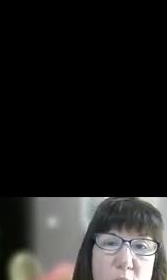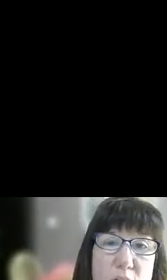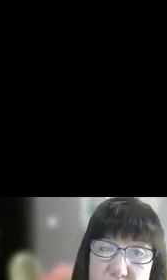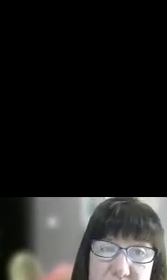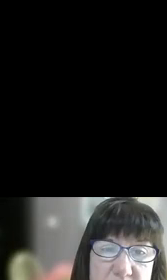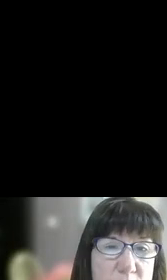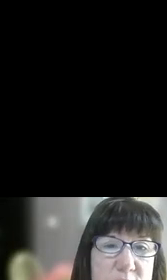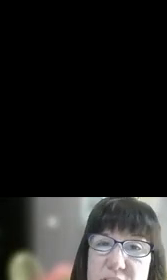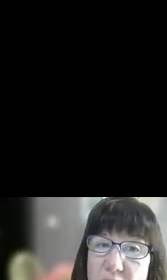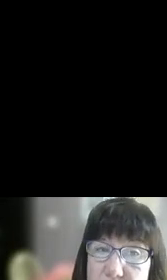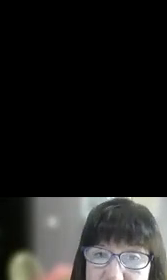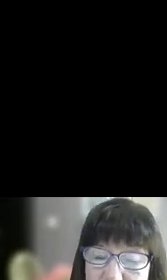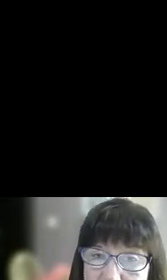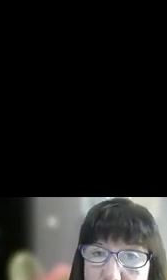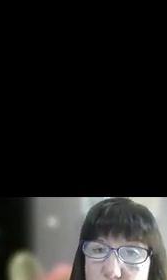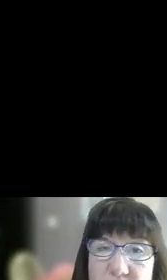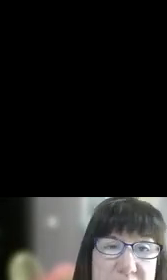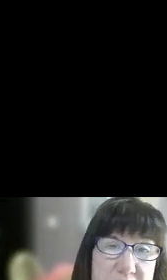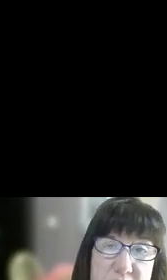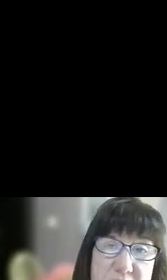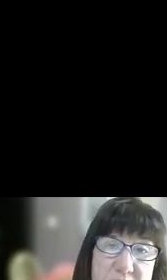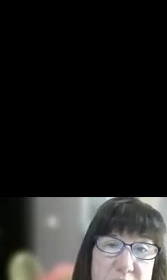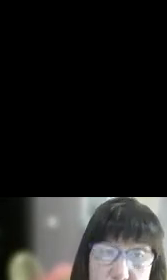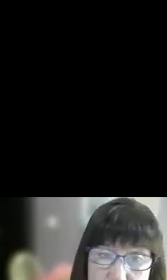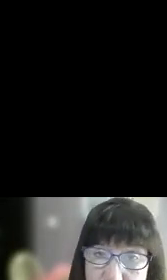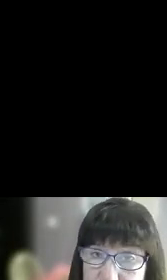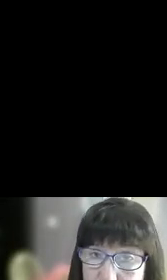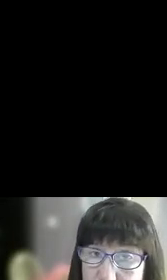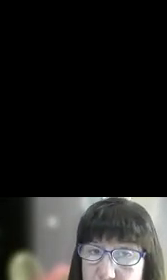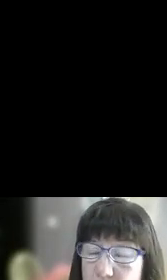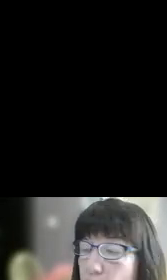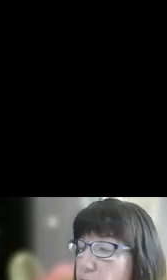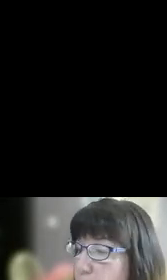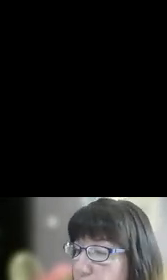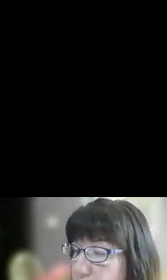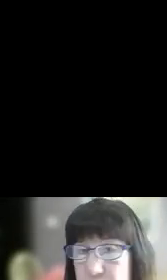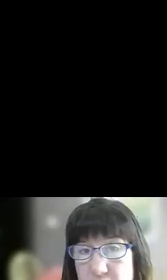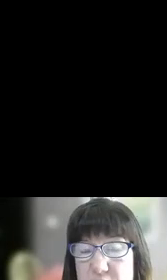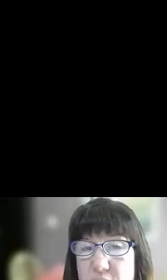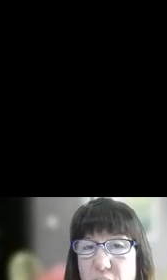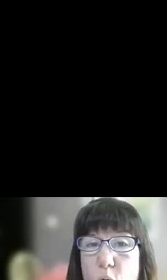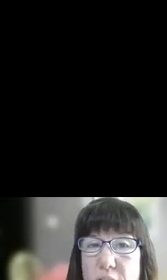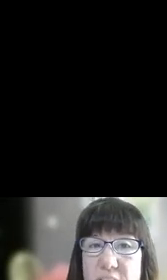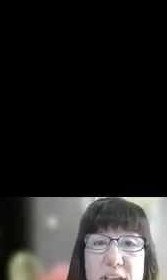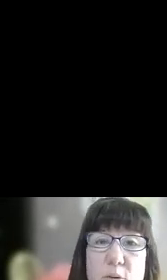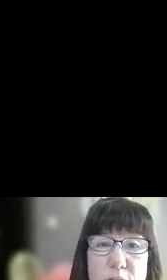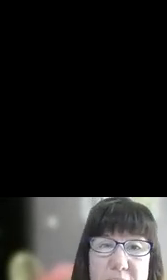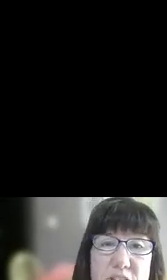for our students in terms of the types of organizations that they could be placed with. For political studies,